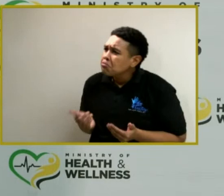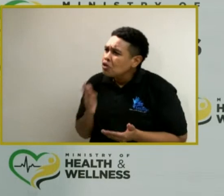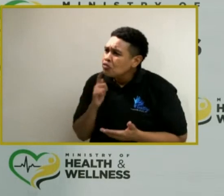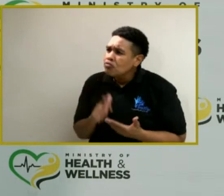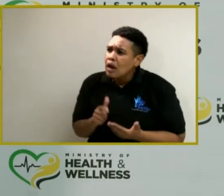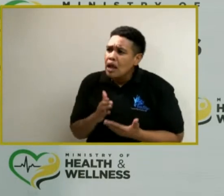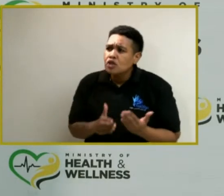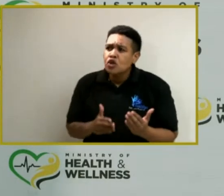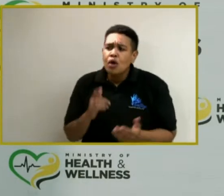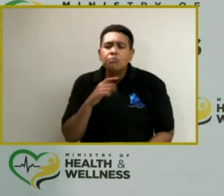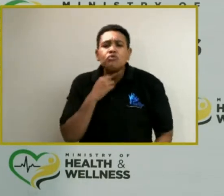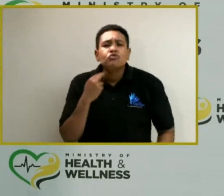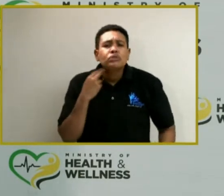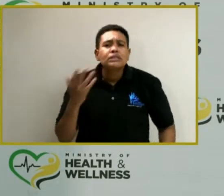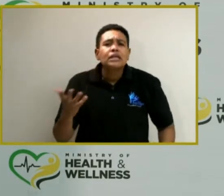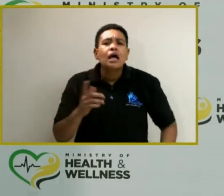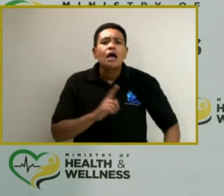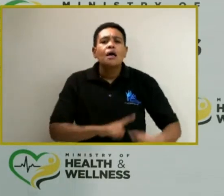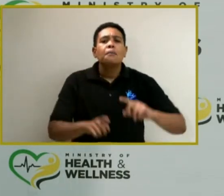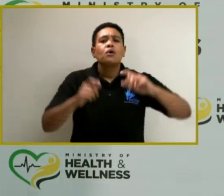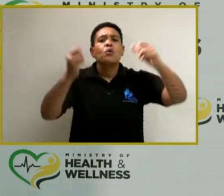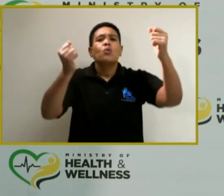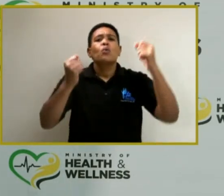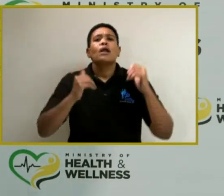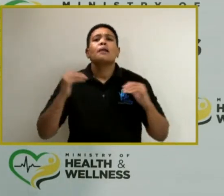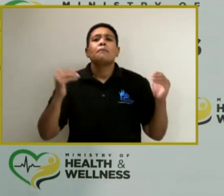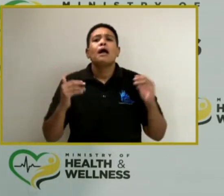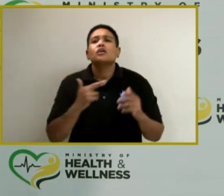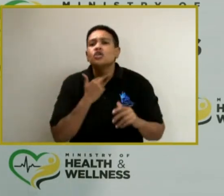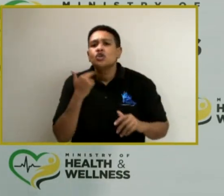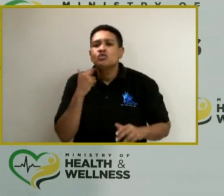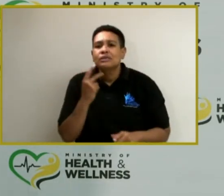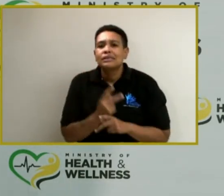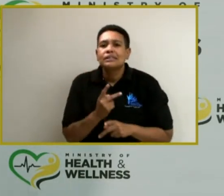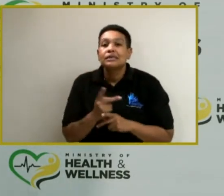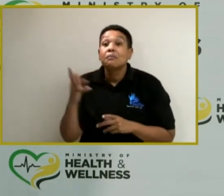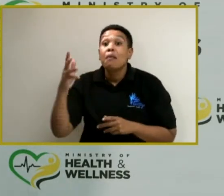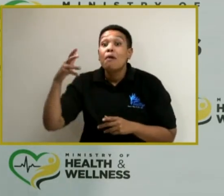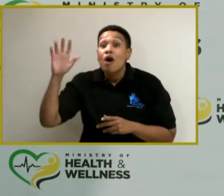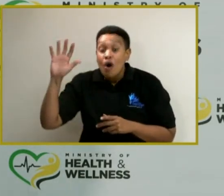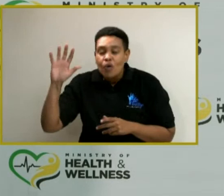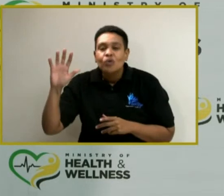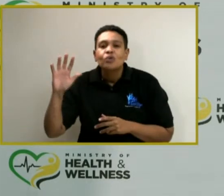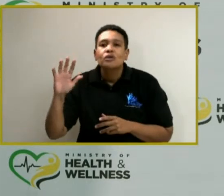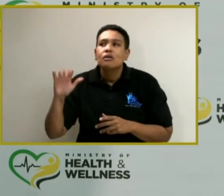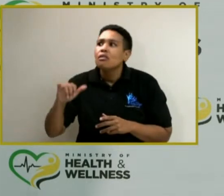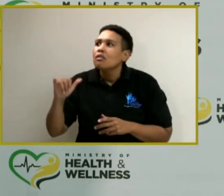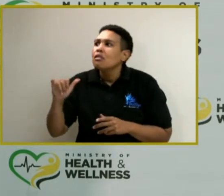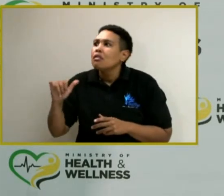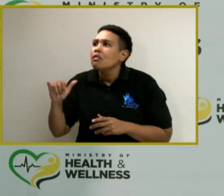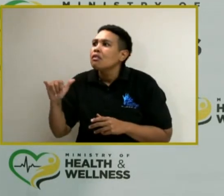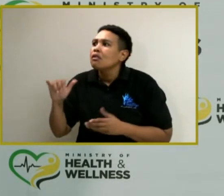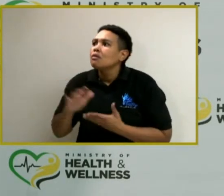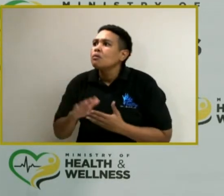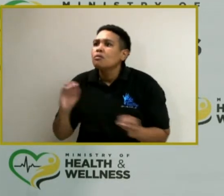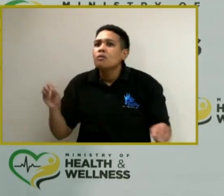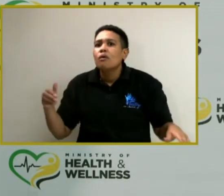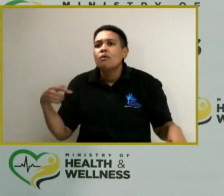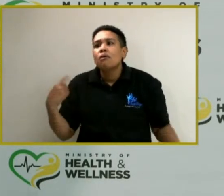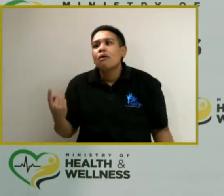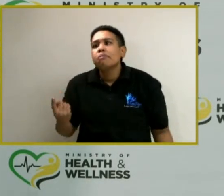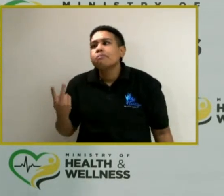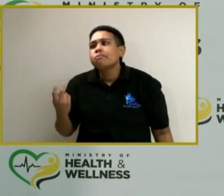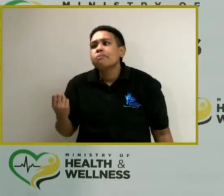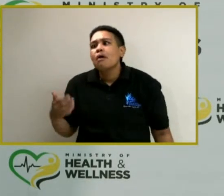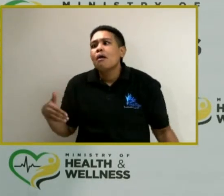risks there, but weighing in the balance that the greater risk is to keep them out, having been out for 2 years. So even with